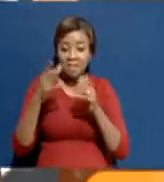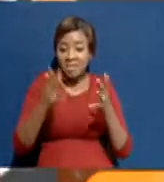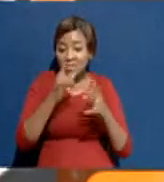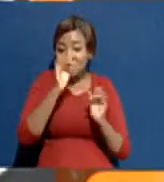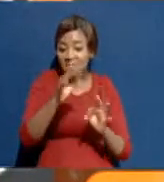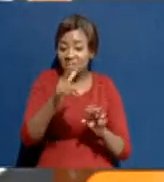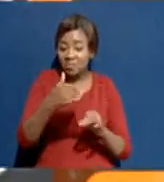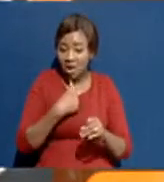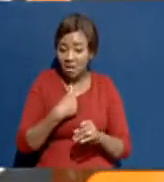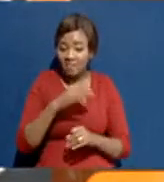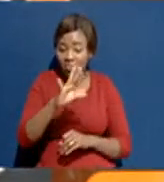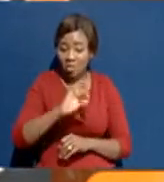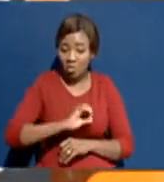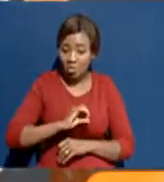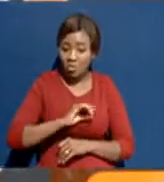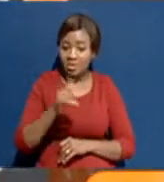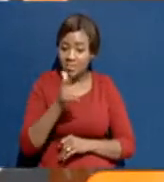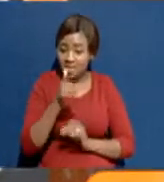But again,